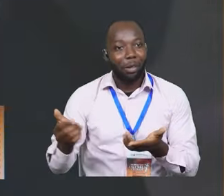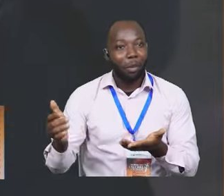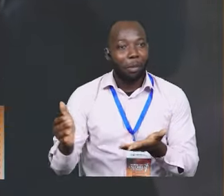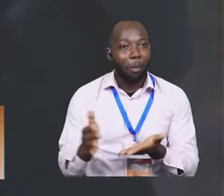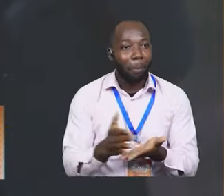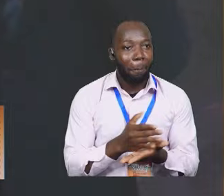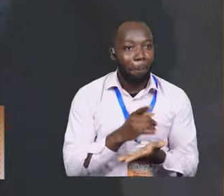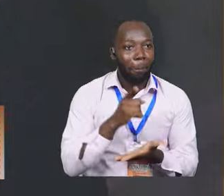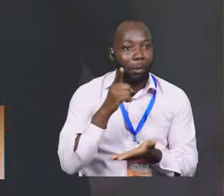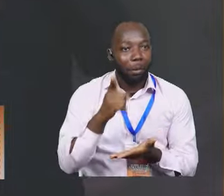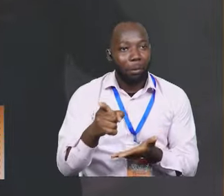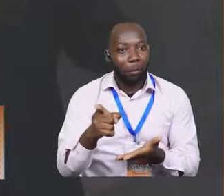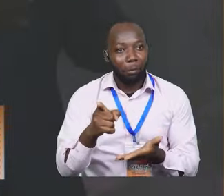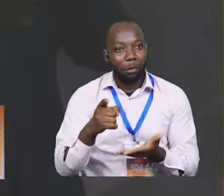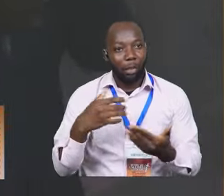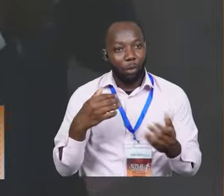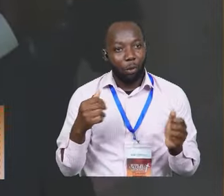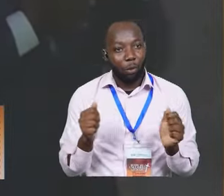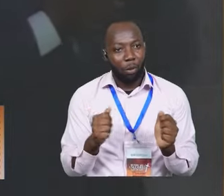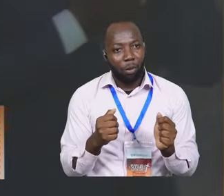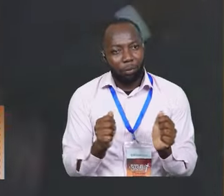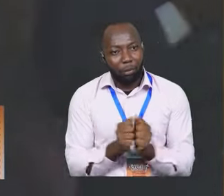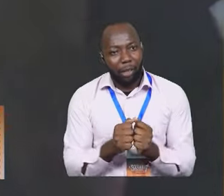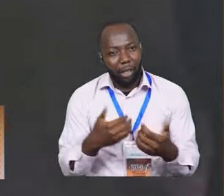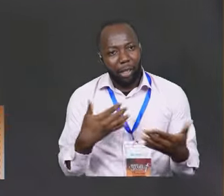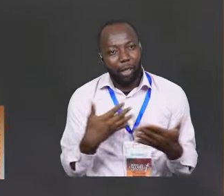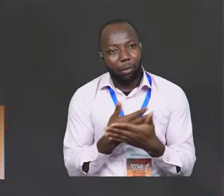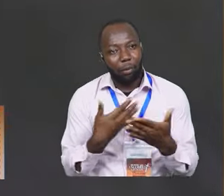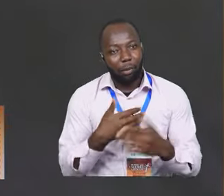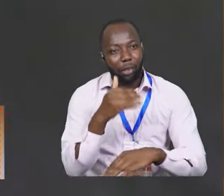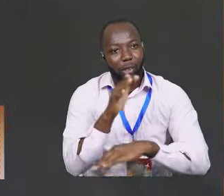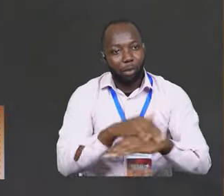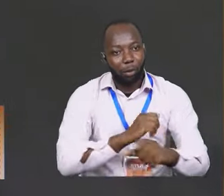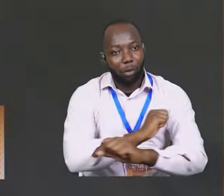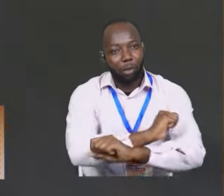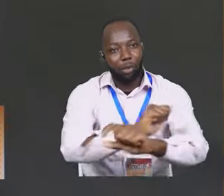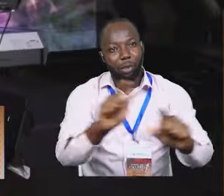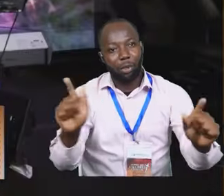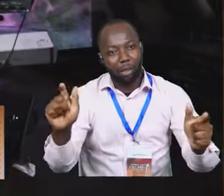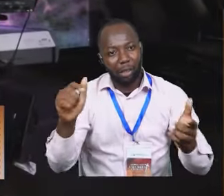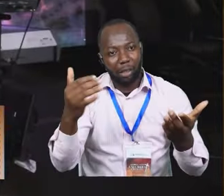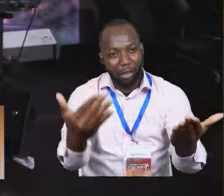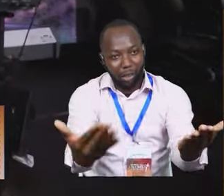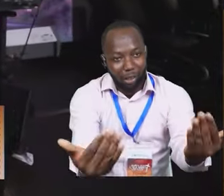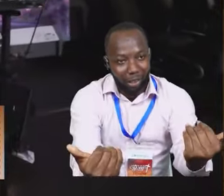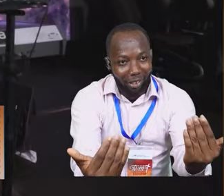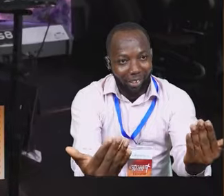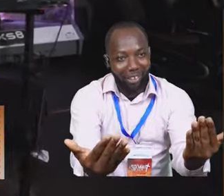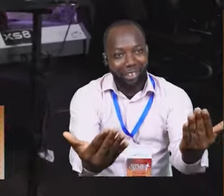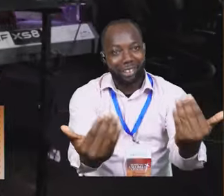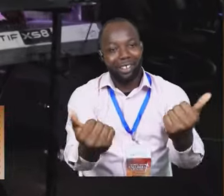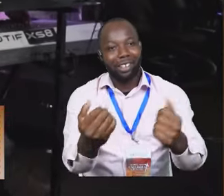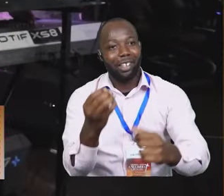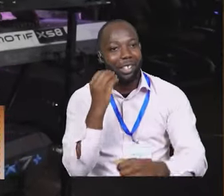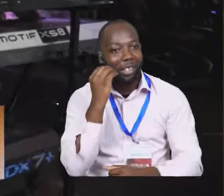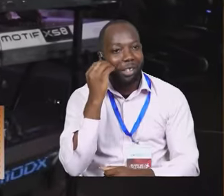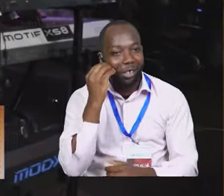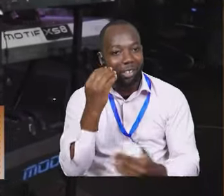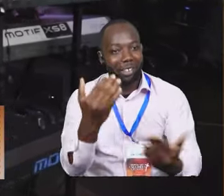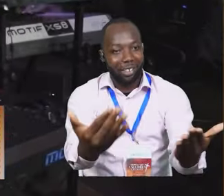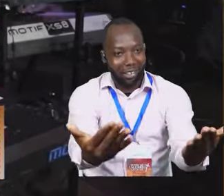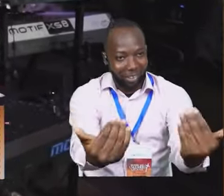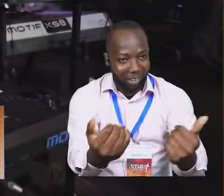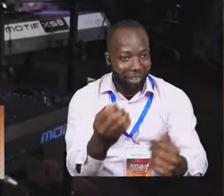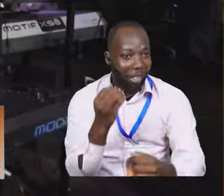Yeah. Oni abrefie. We frowse. Brefie. Brefie.